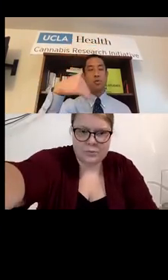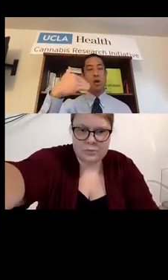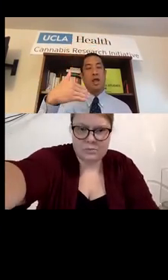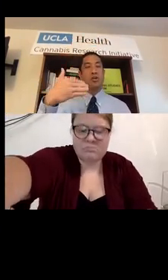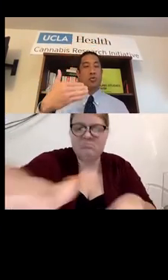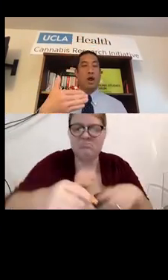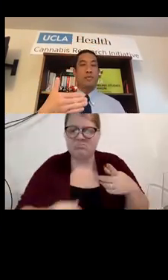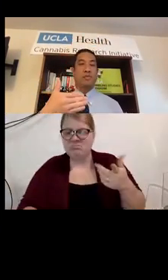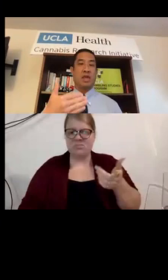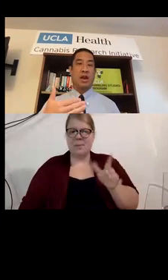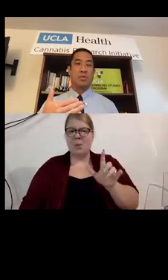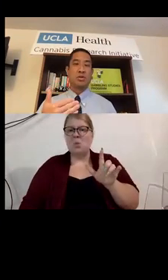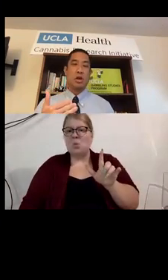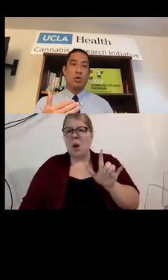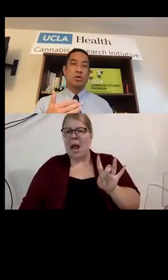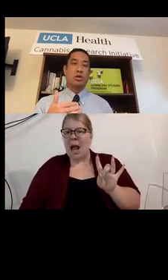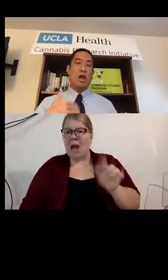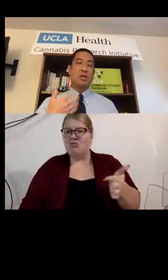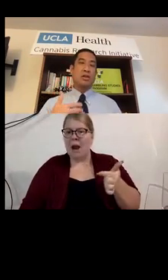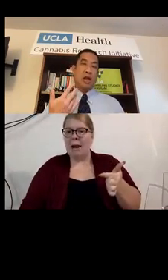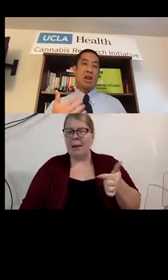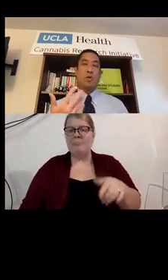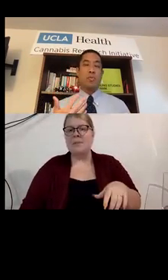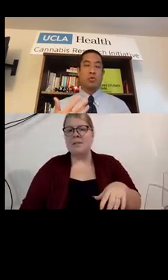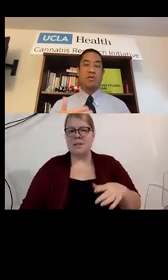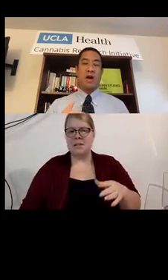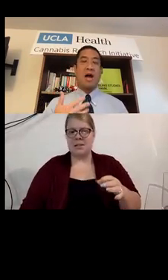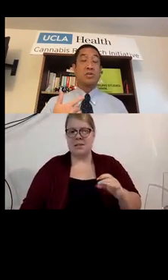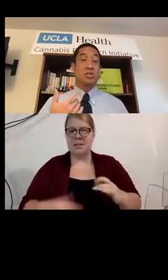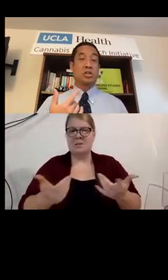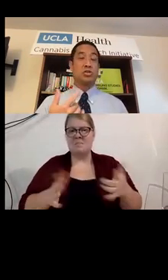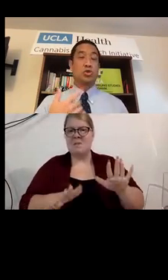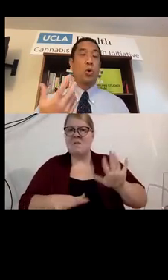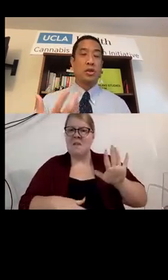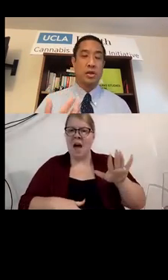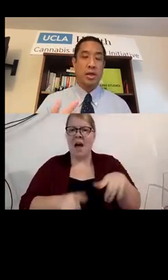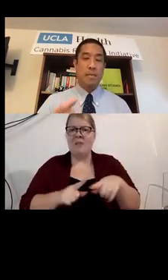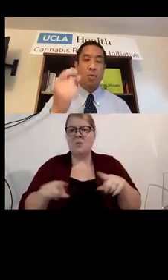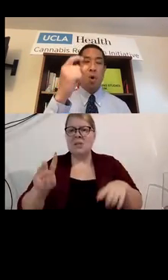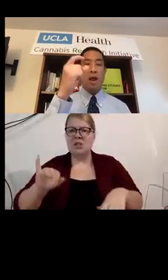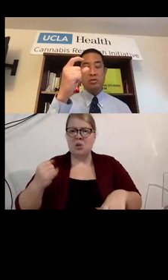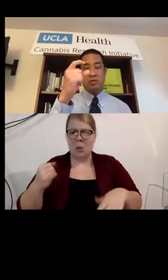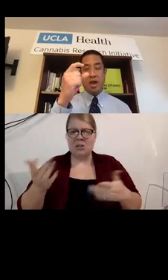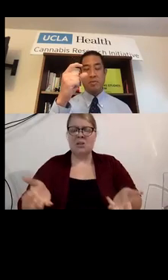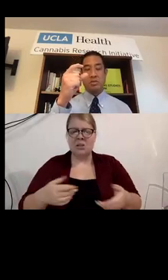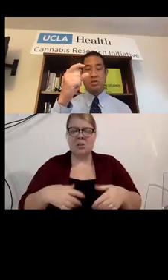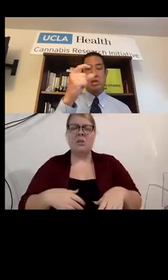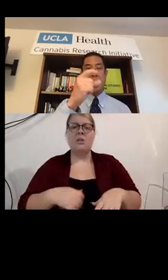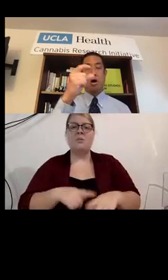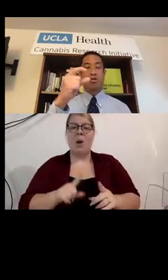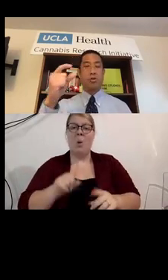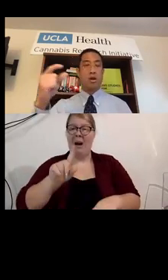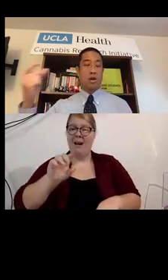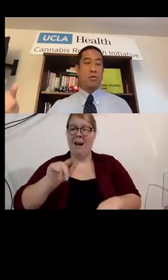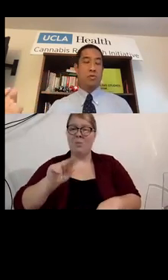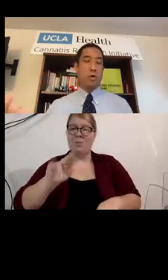about 28 grams of cannabis, which could translate to anywhere between 5 or 6 joints. But 1 ounce of cannabis is not